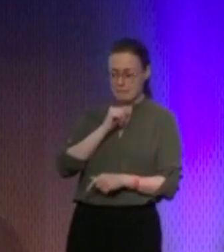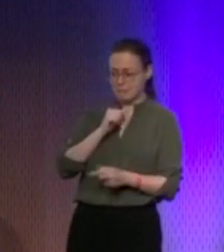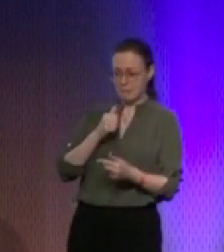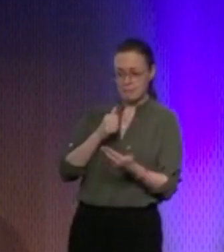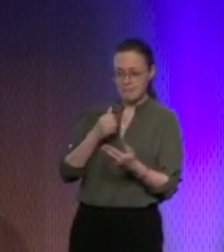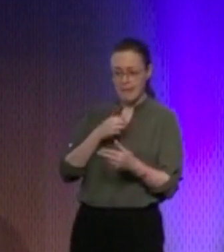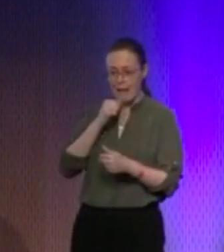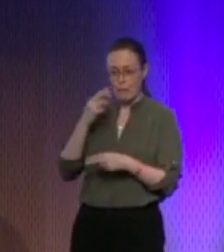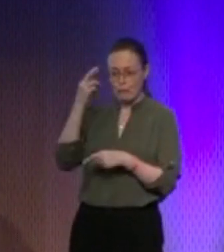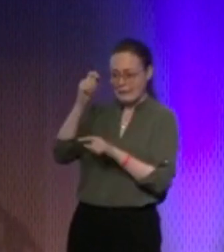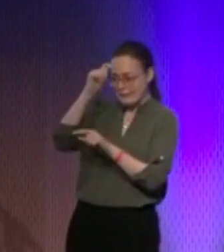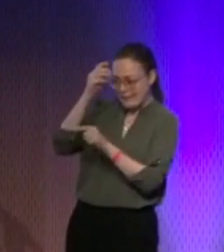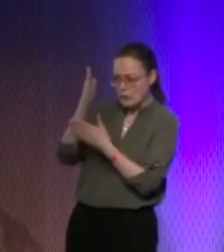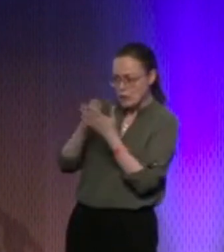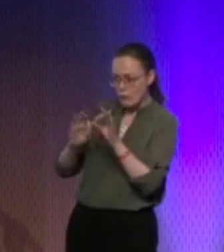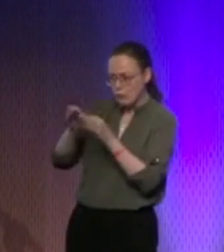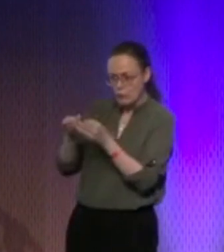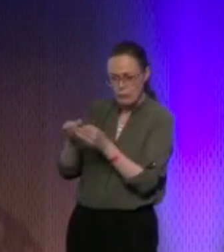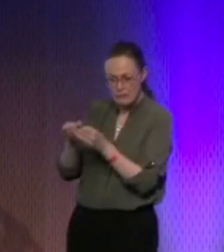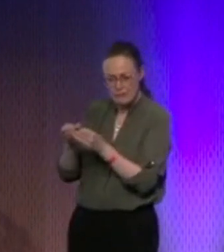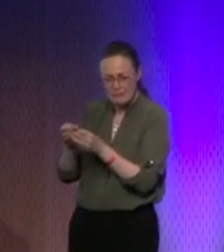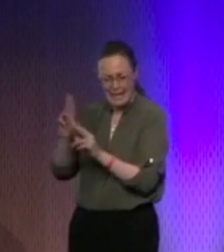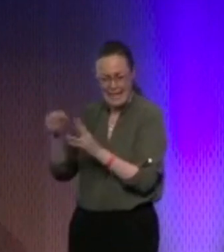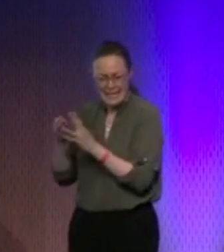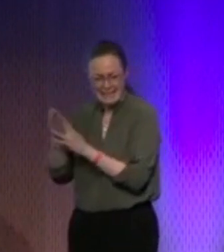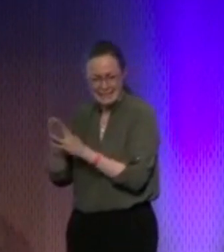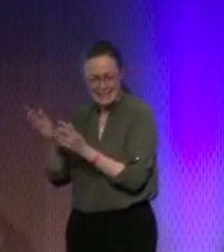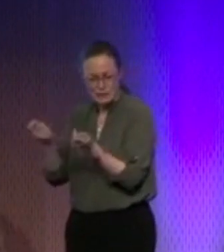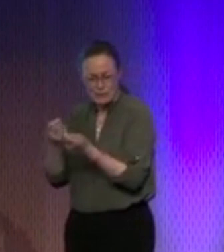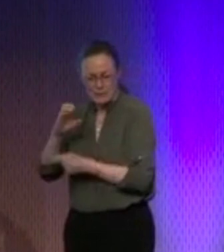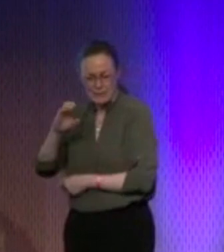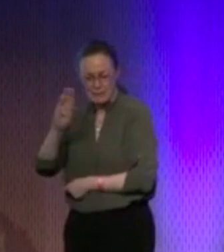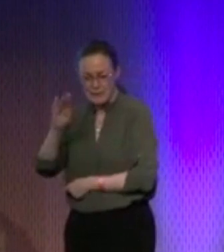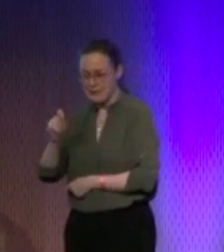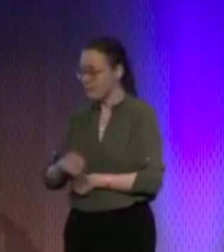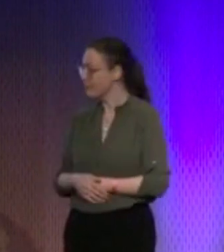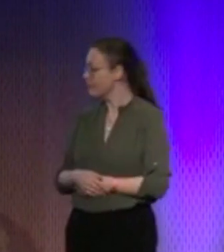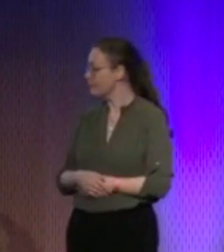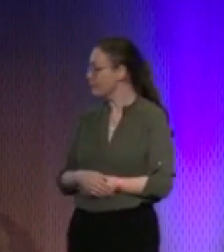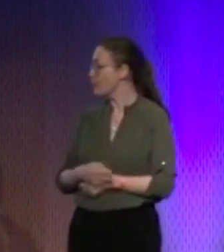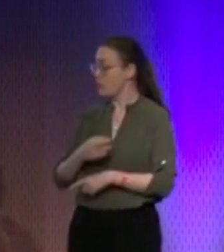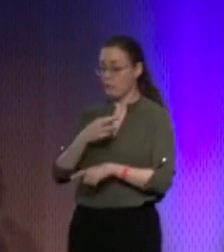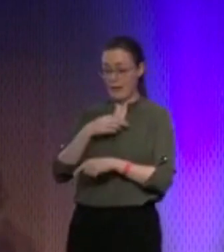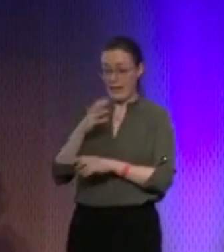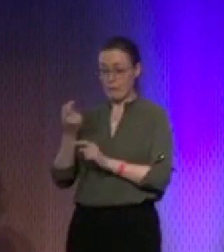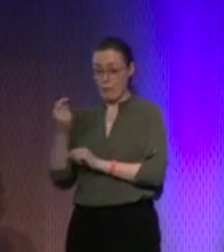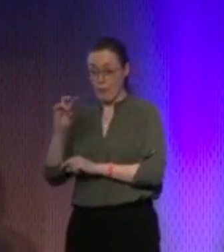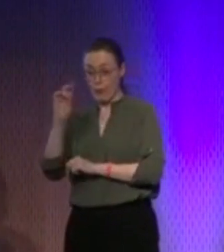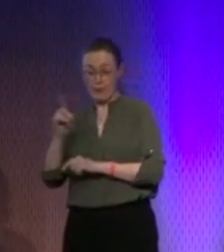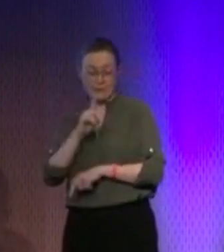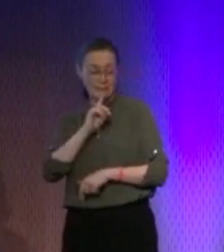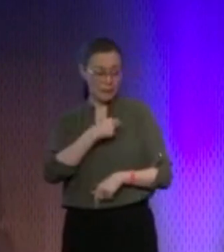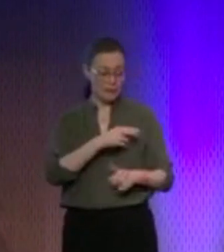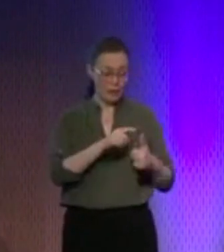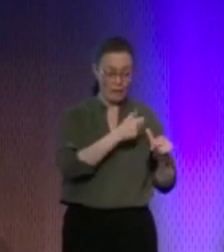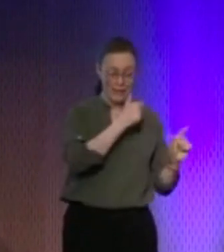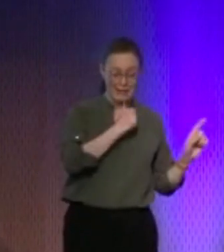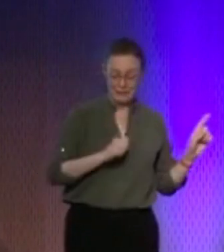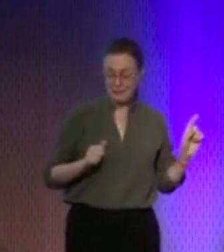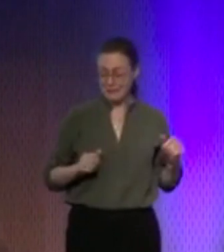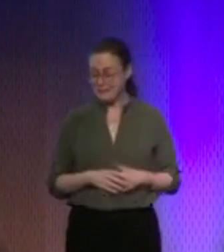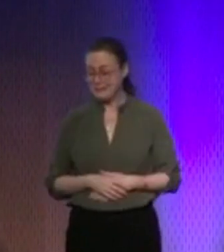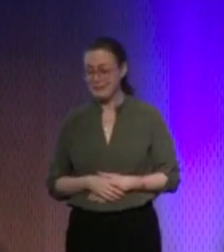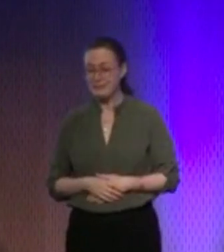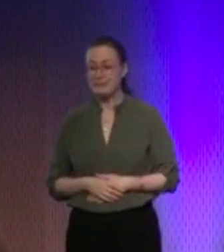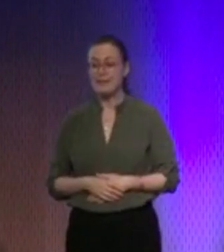to access this kind of treatment. Thanks very much. And you just actually answered the final question also in that, so thanks very much.